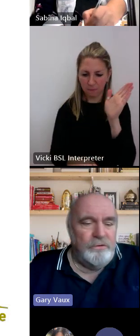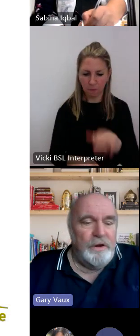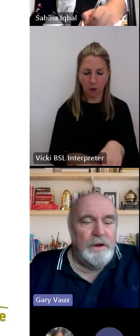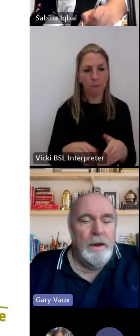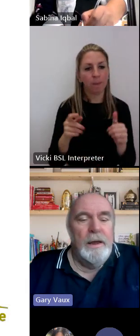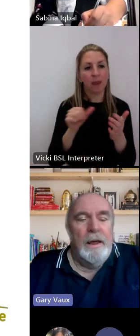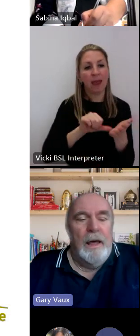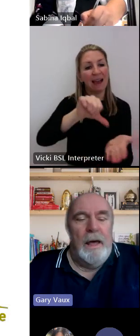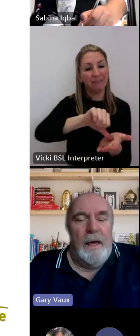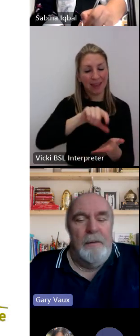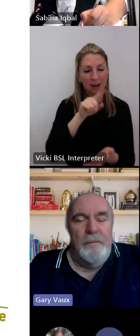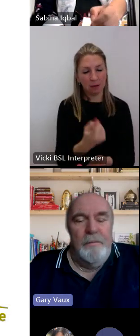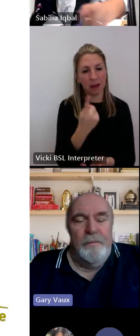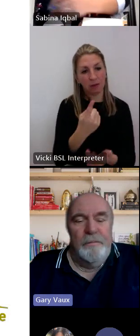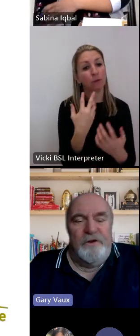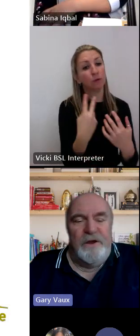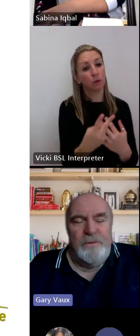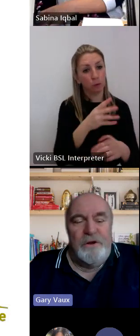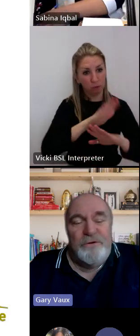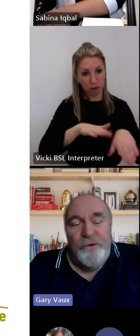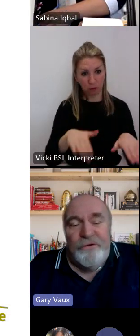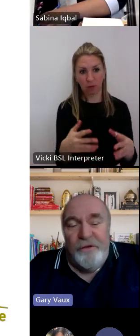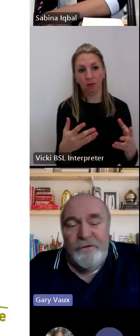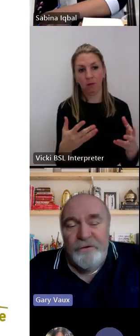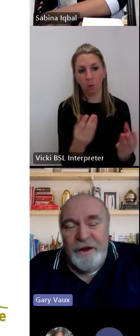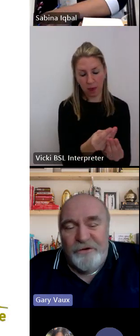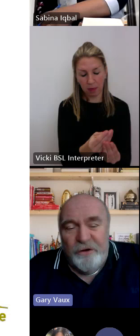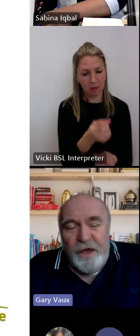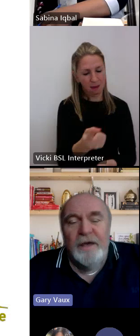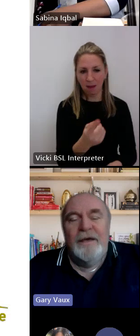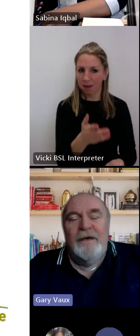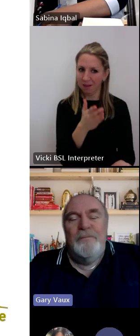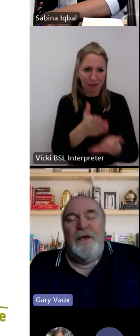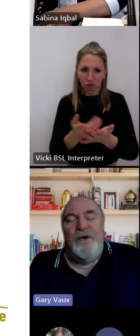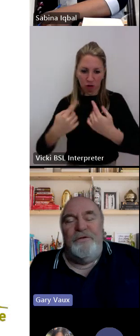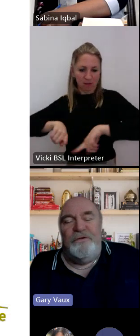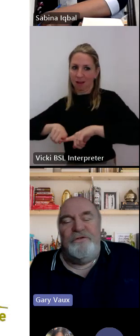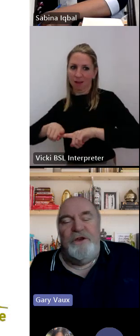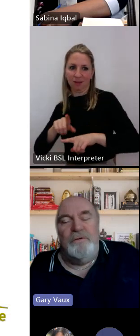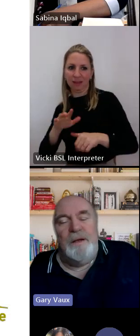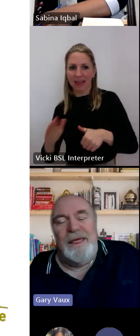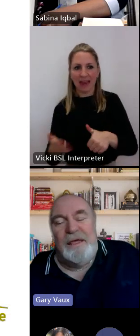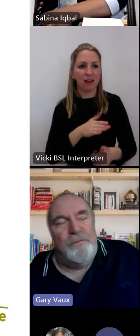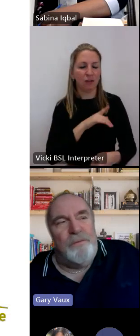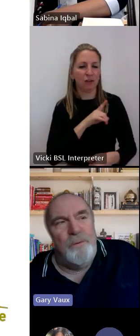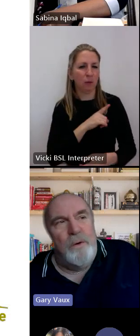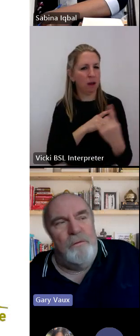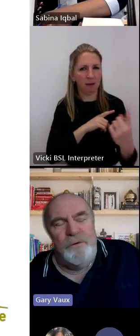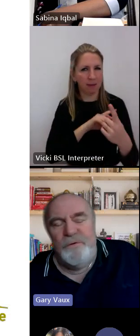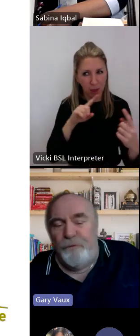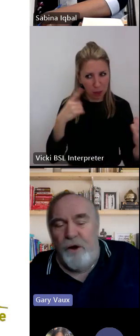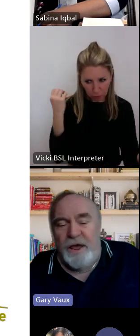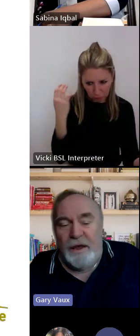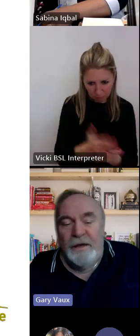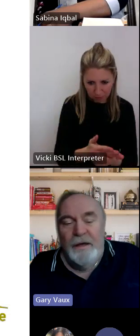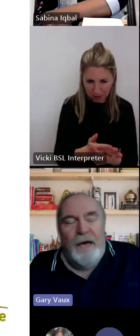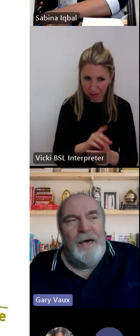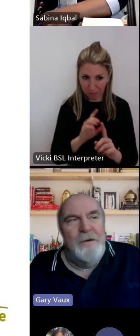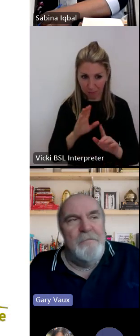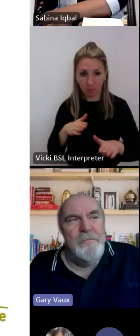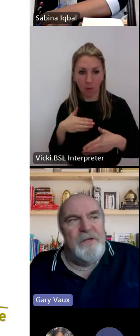2 children. She didn't trust us initially because she couldn't believe that what we offered was